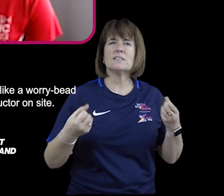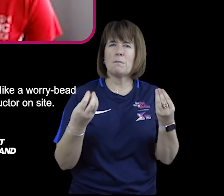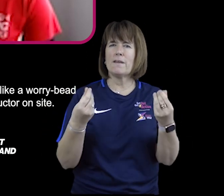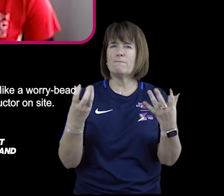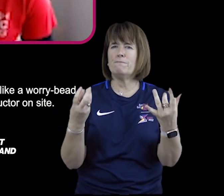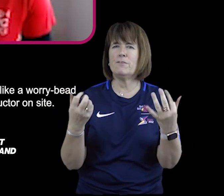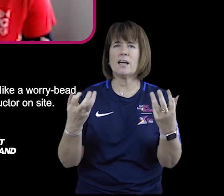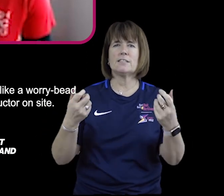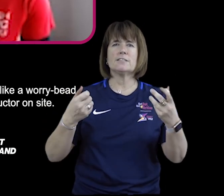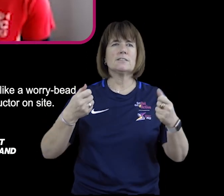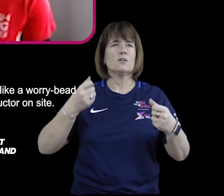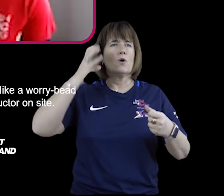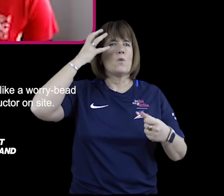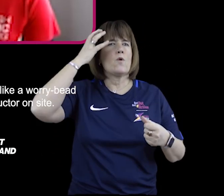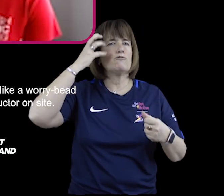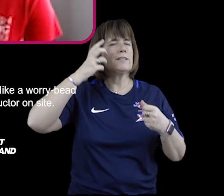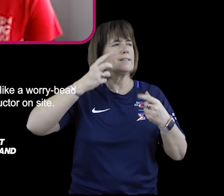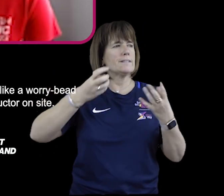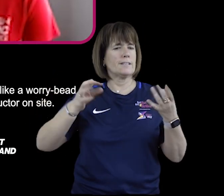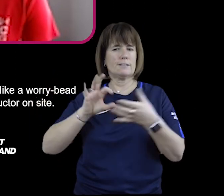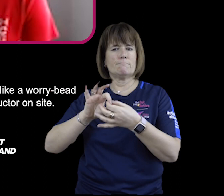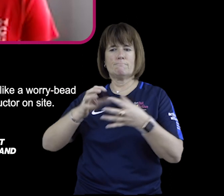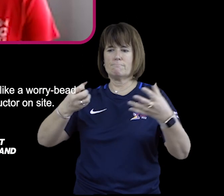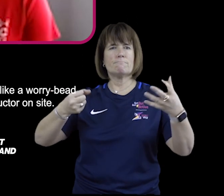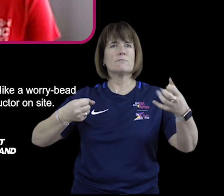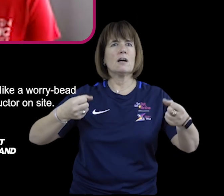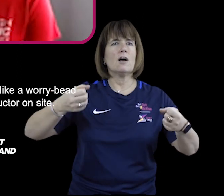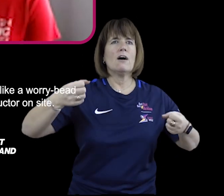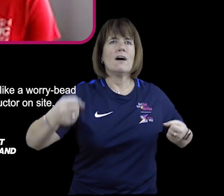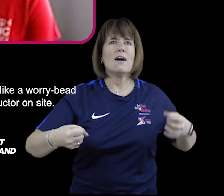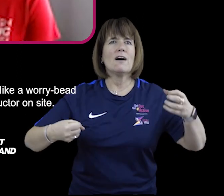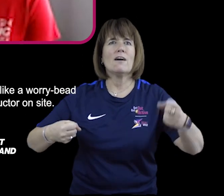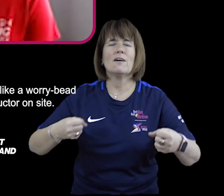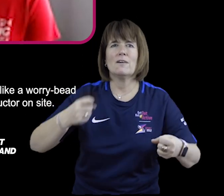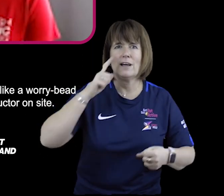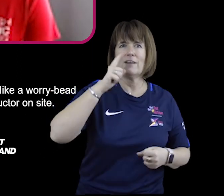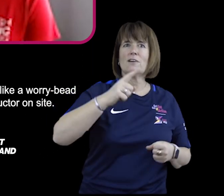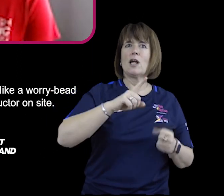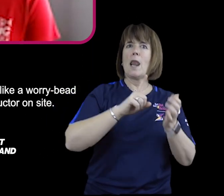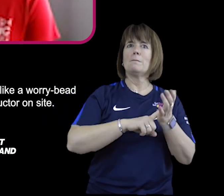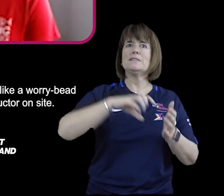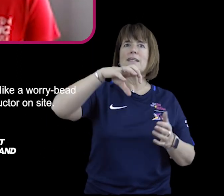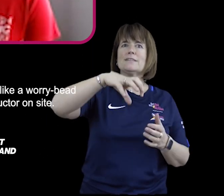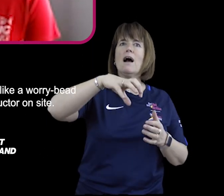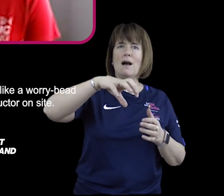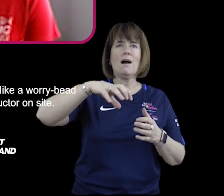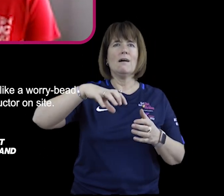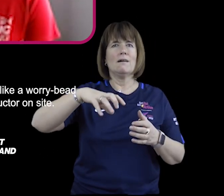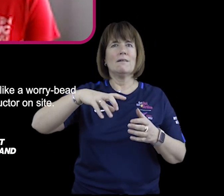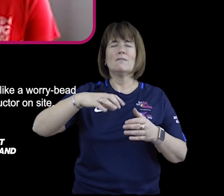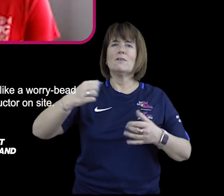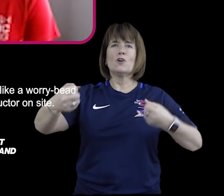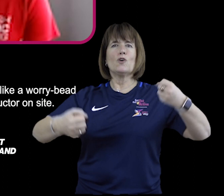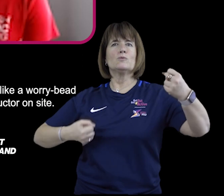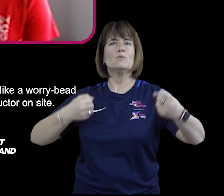your fingers, I know, a bit maybe like a worry beads type affair. So yeah, we'd love to see more limb centres having a